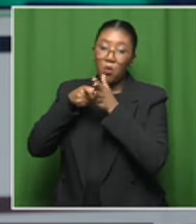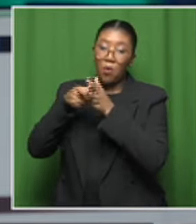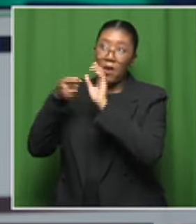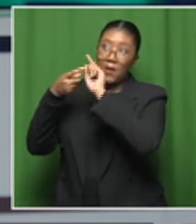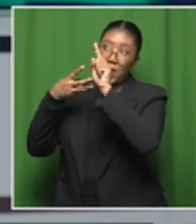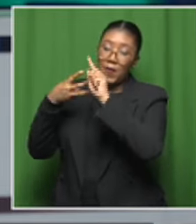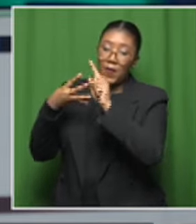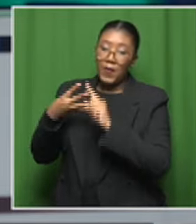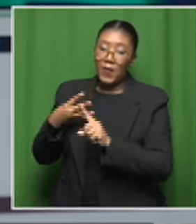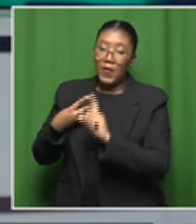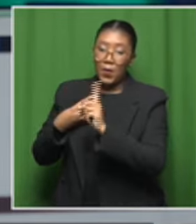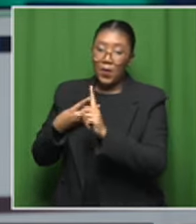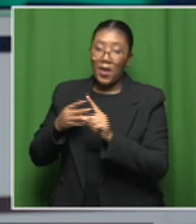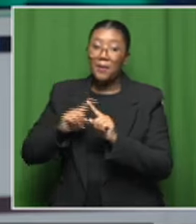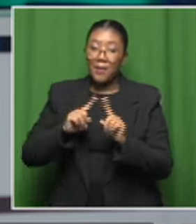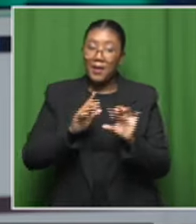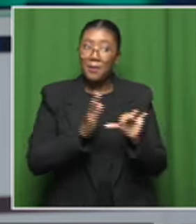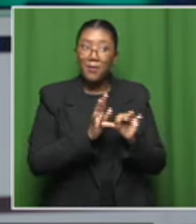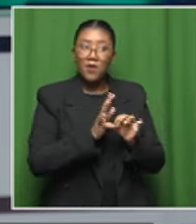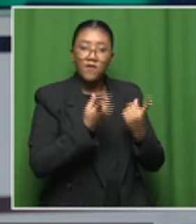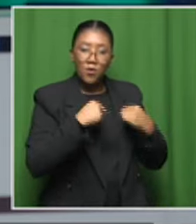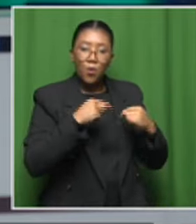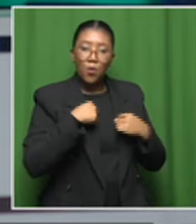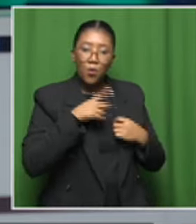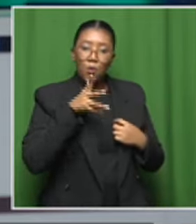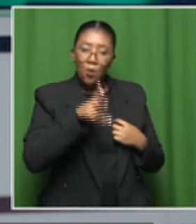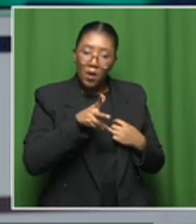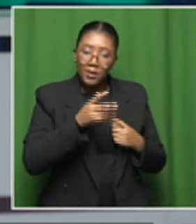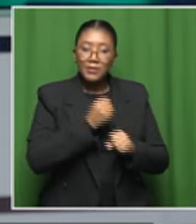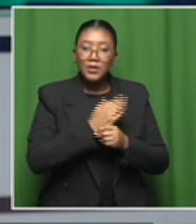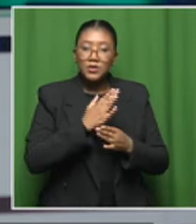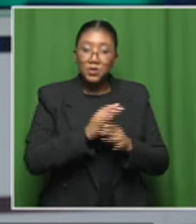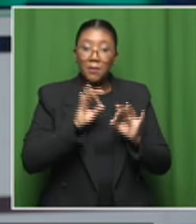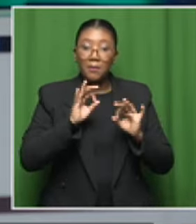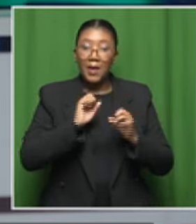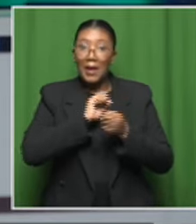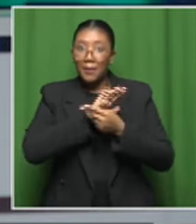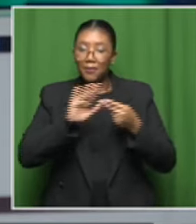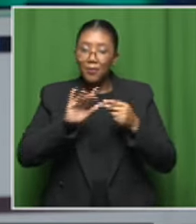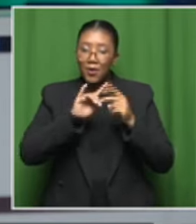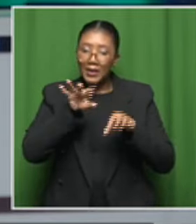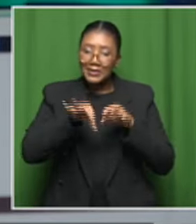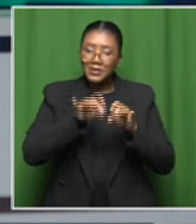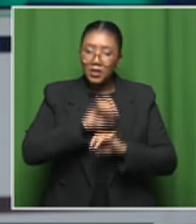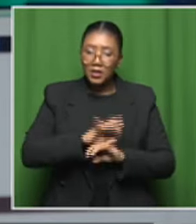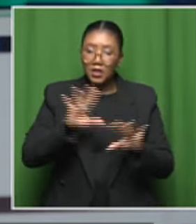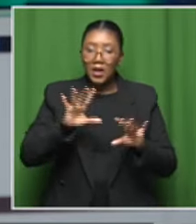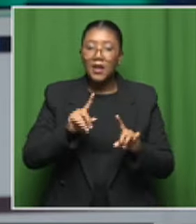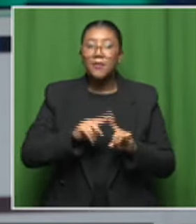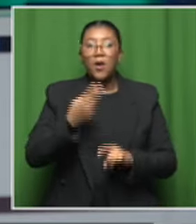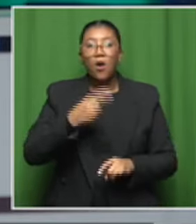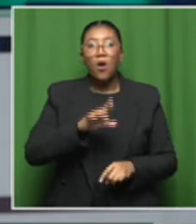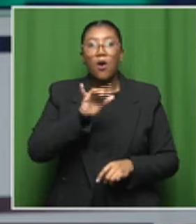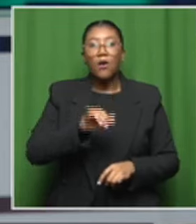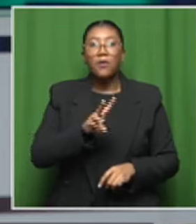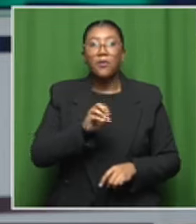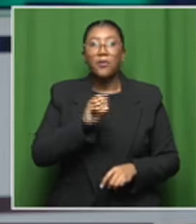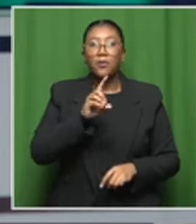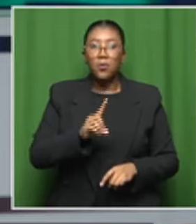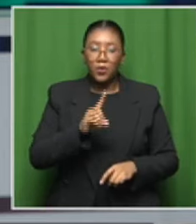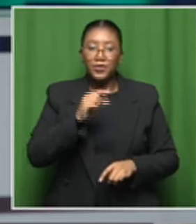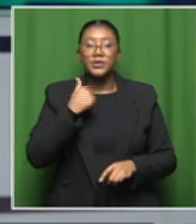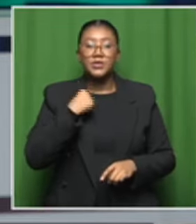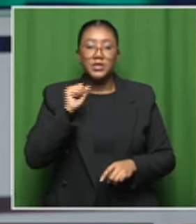it's also a matter of, on our side, we are wanting to make sure that we put our brand out there, whether it's the Hollywood-based Super League or the teams